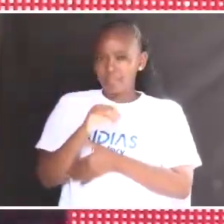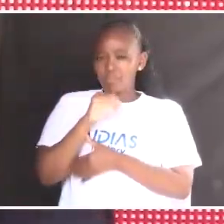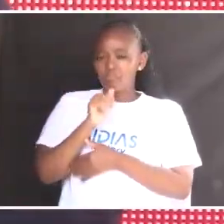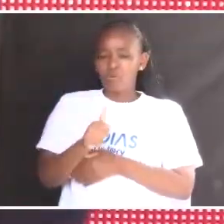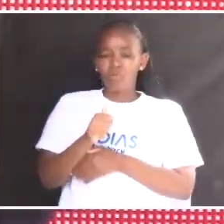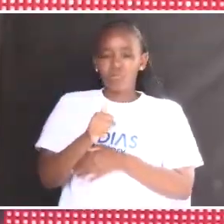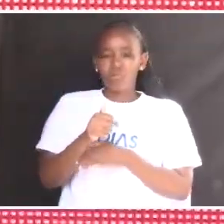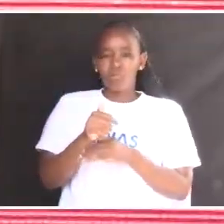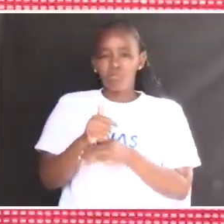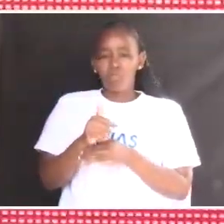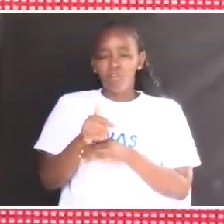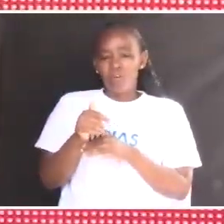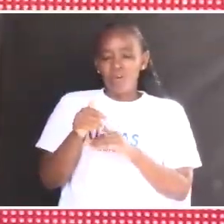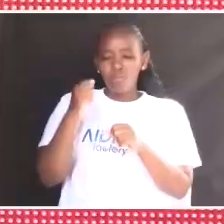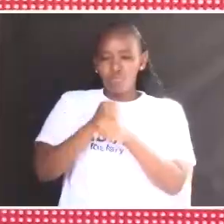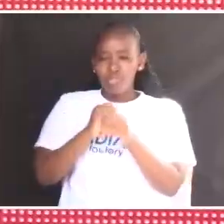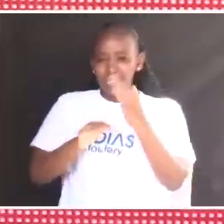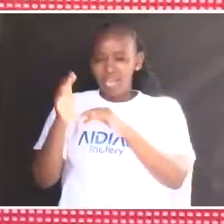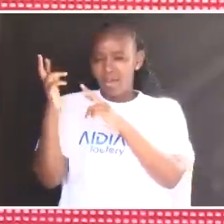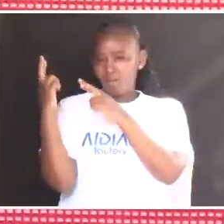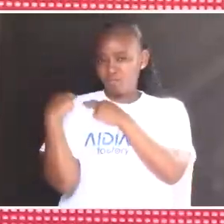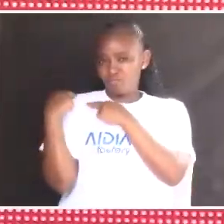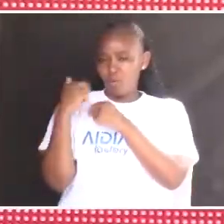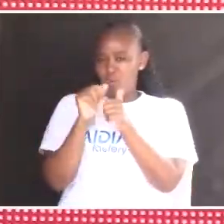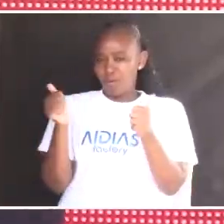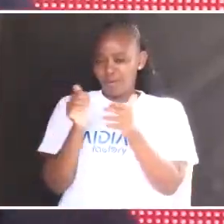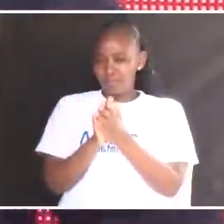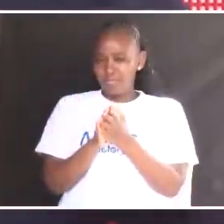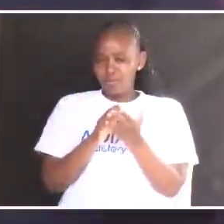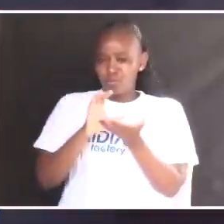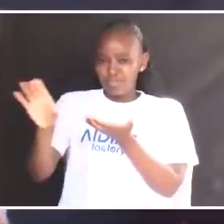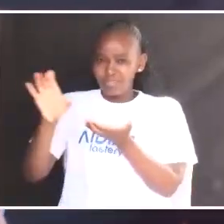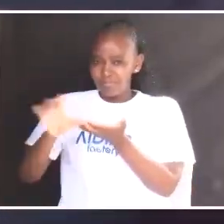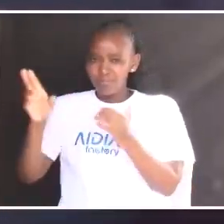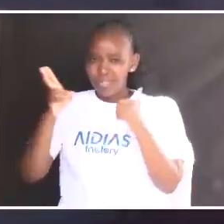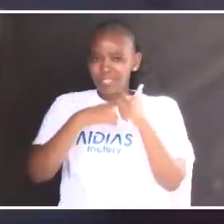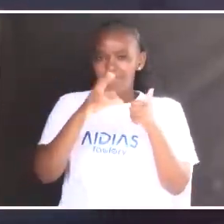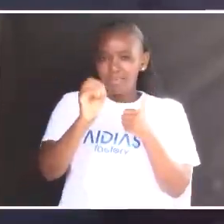meeting their obligations to distribute the 70%.